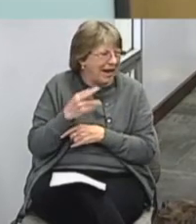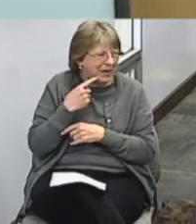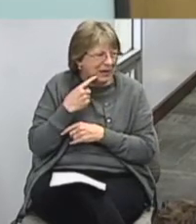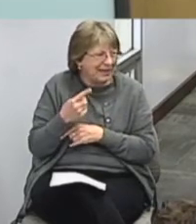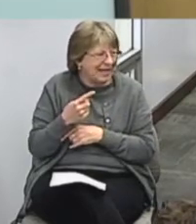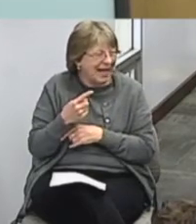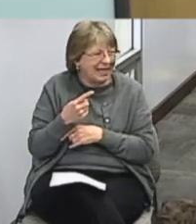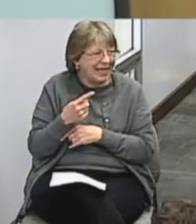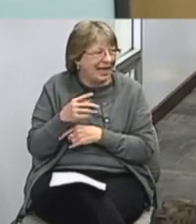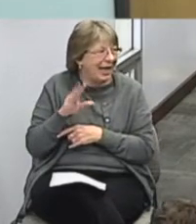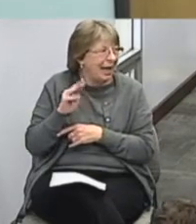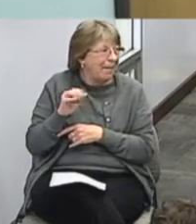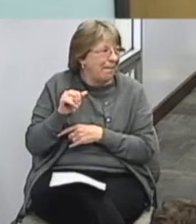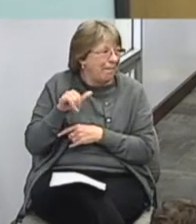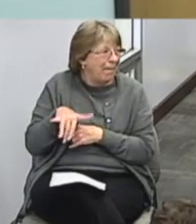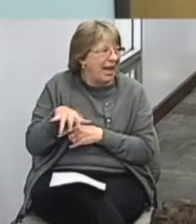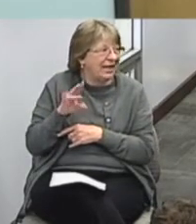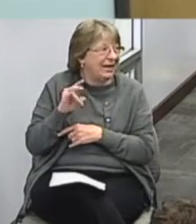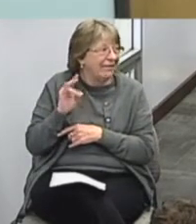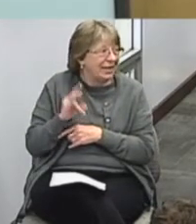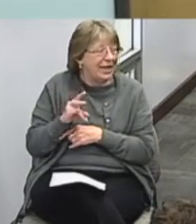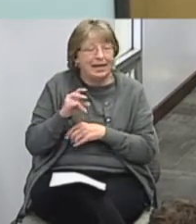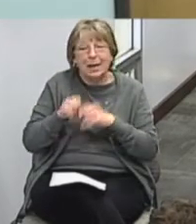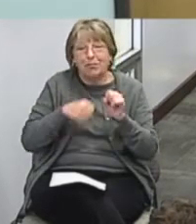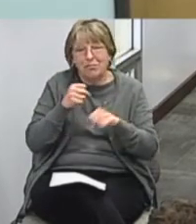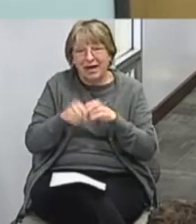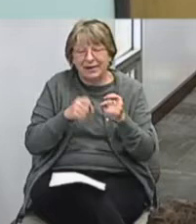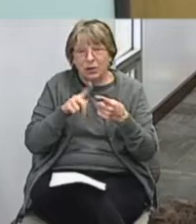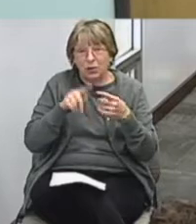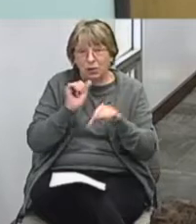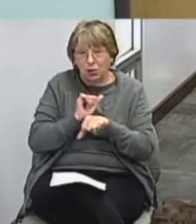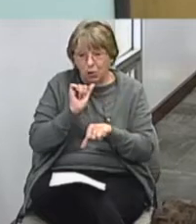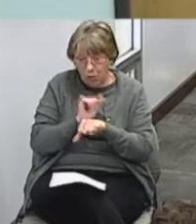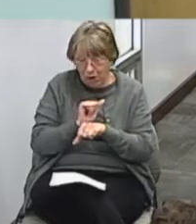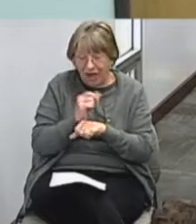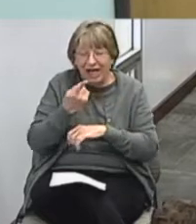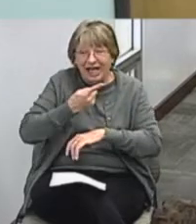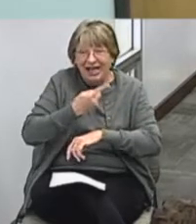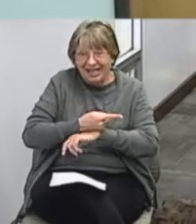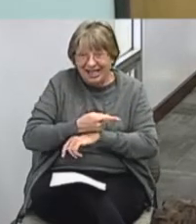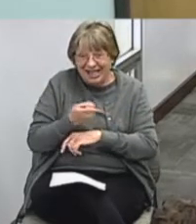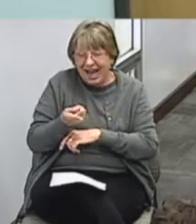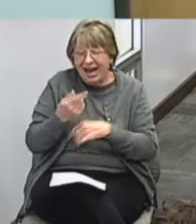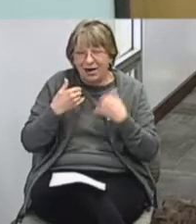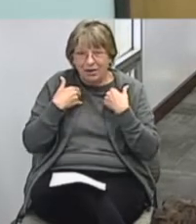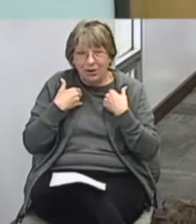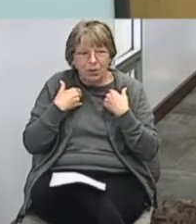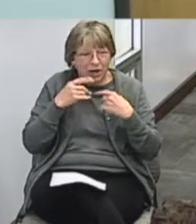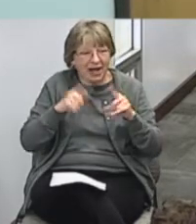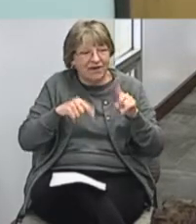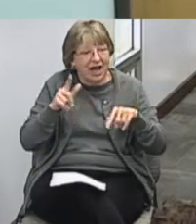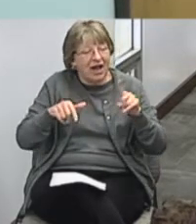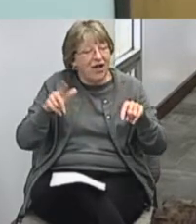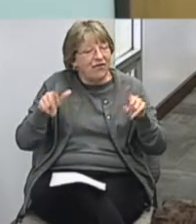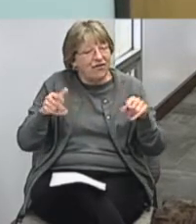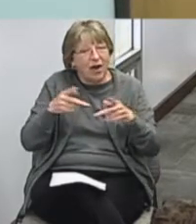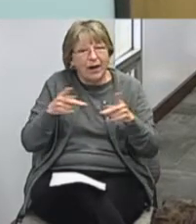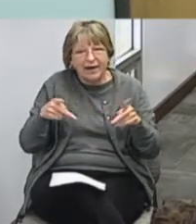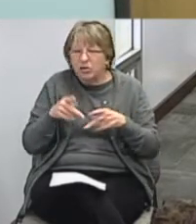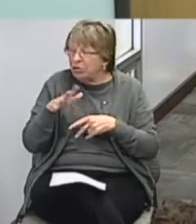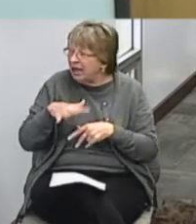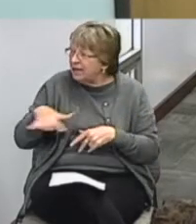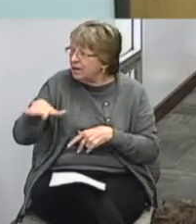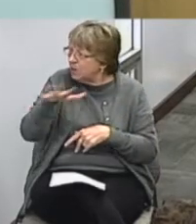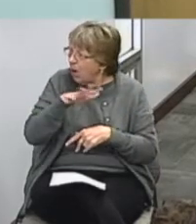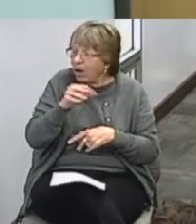Work Day. There will be stops at various locations around town where commuters can pause to enjoy some coffee and breakfast